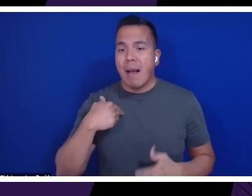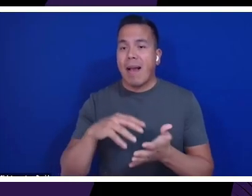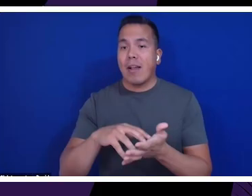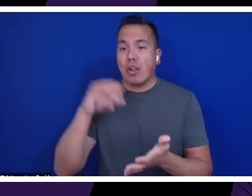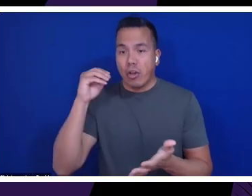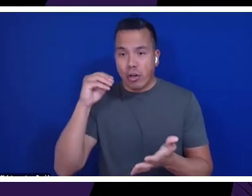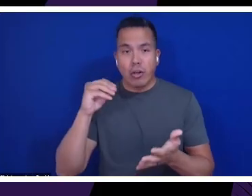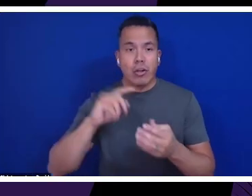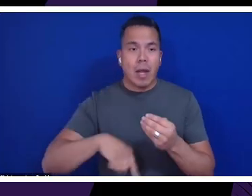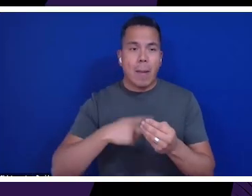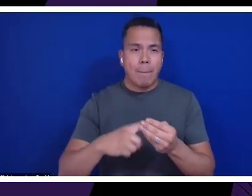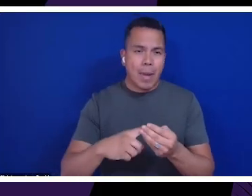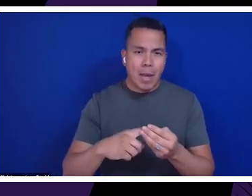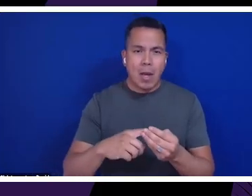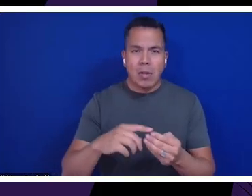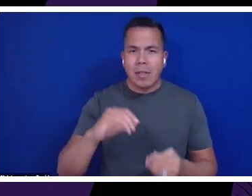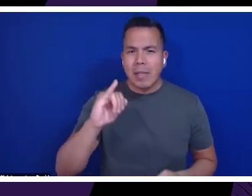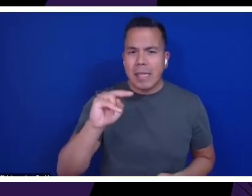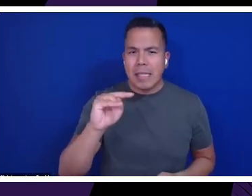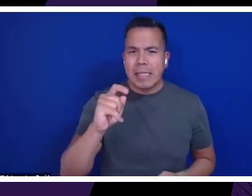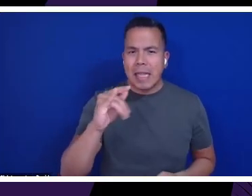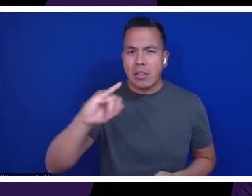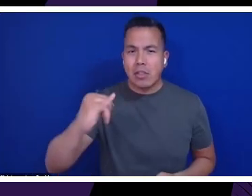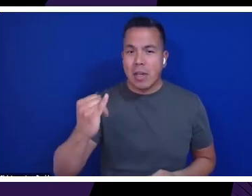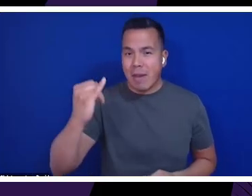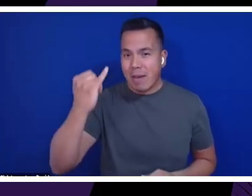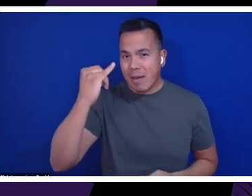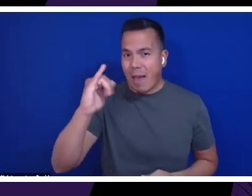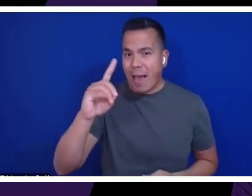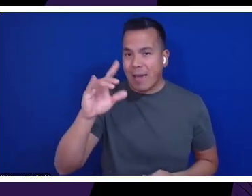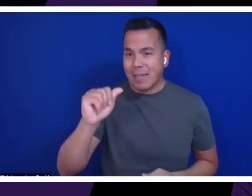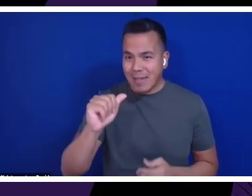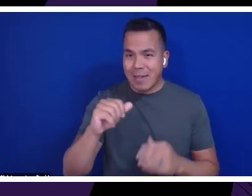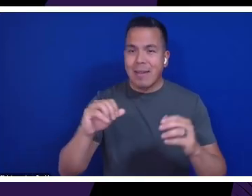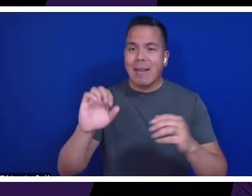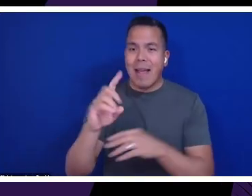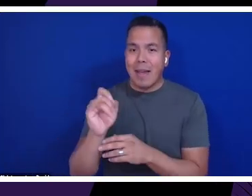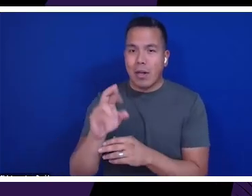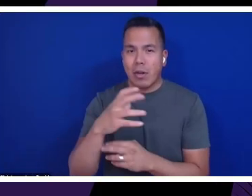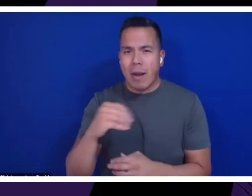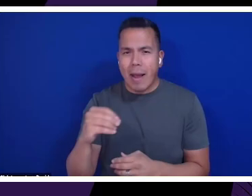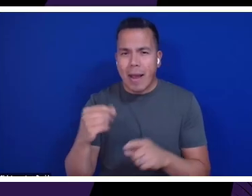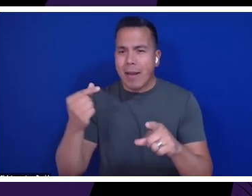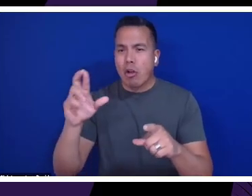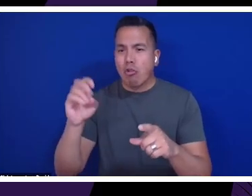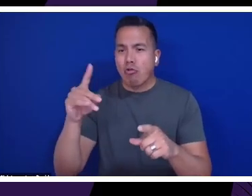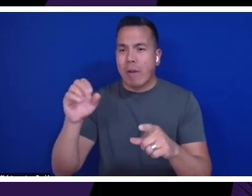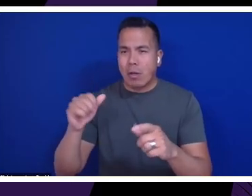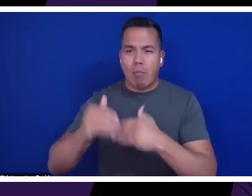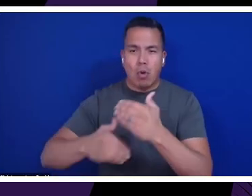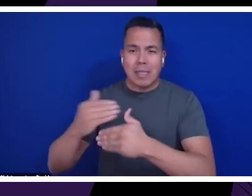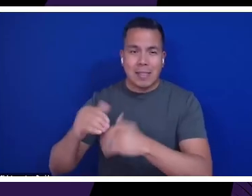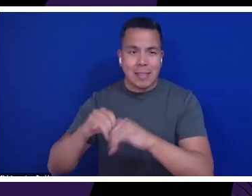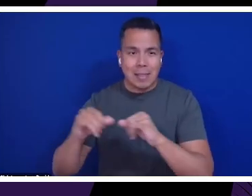around the IntelliJ IDEA editor and Processing's new Wish build system that is based on Gradle.